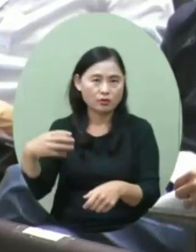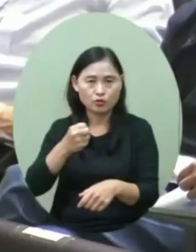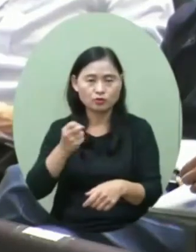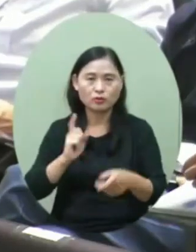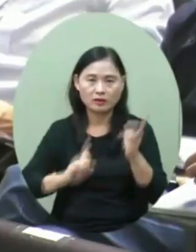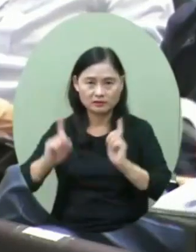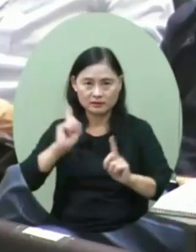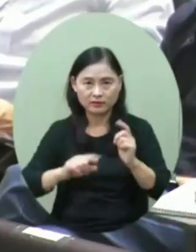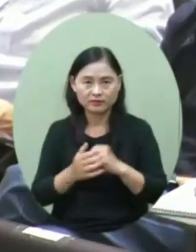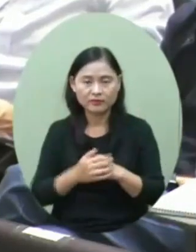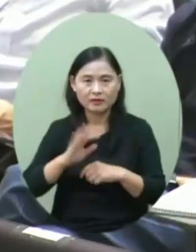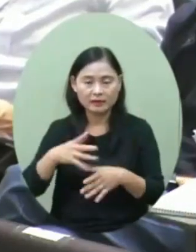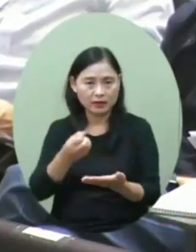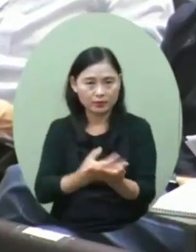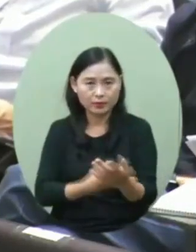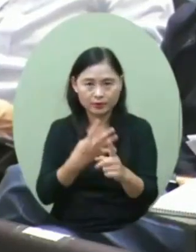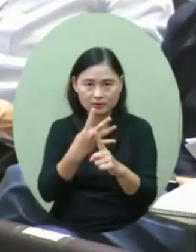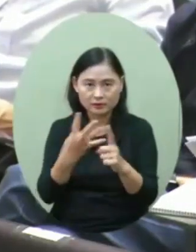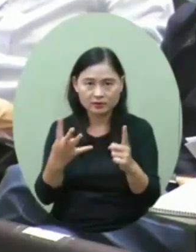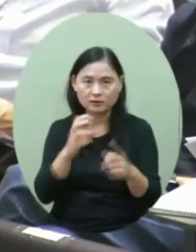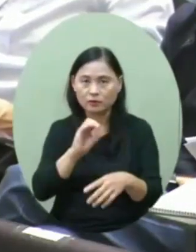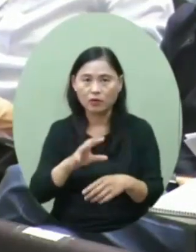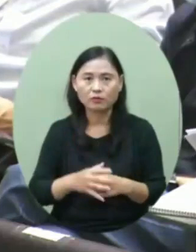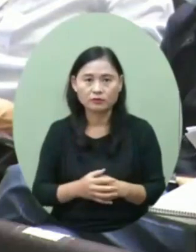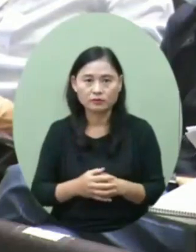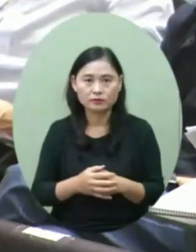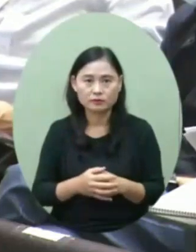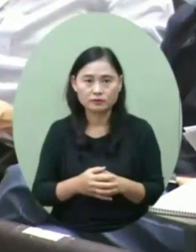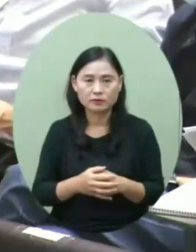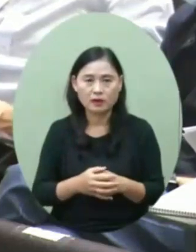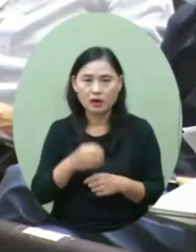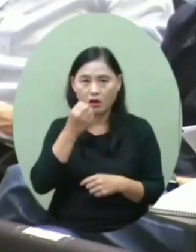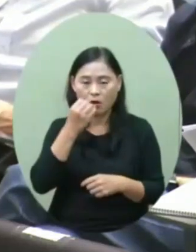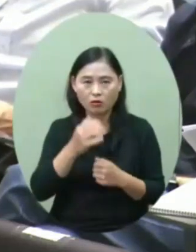It lists out the human rights and freedoms enjoyed by people of Hong Kong.